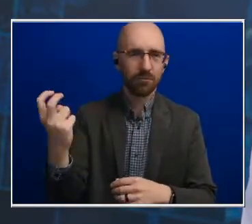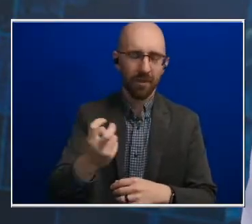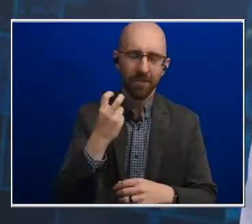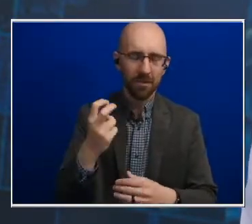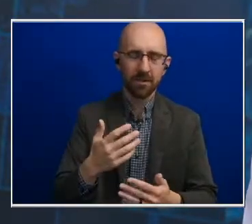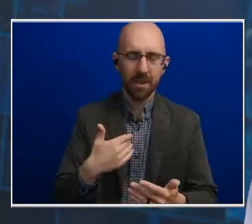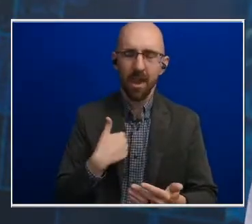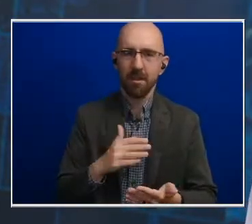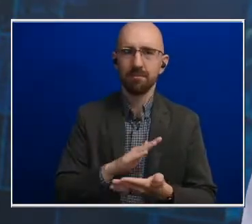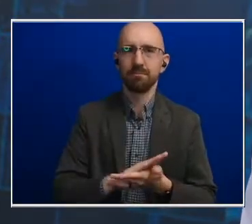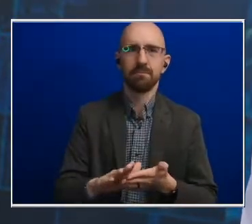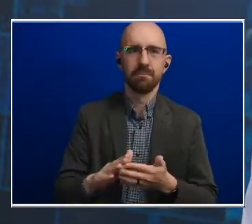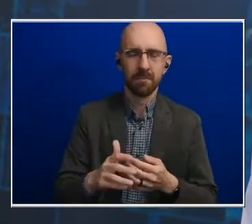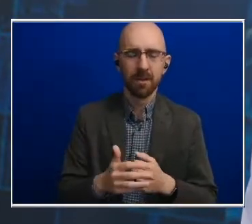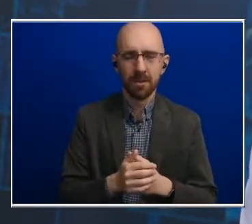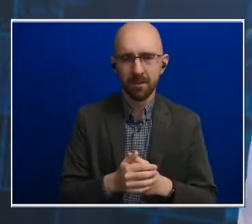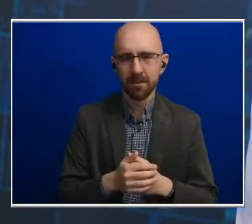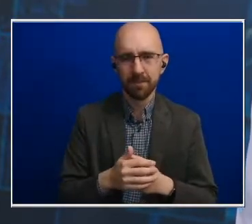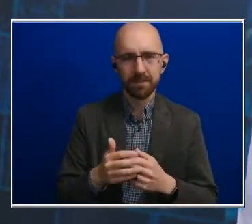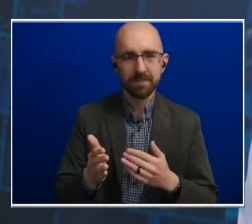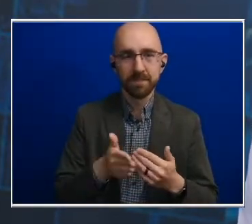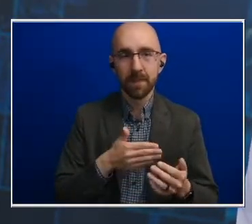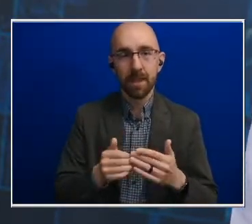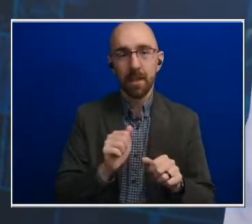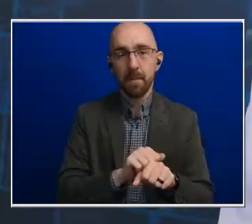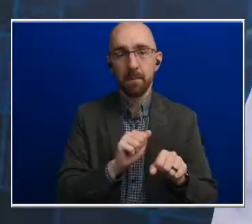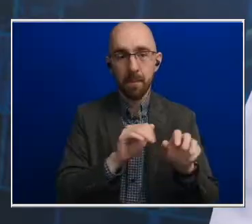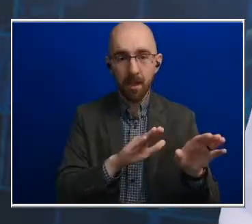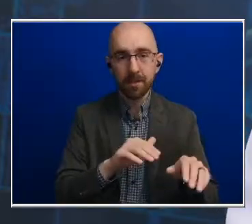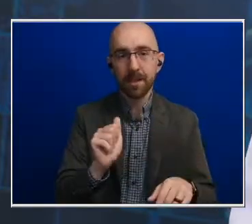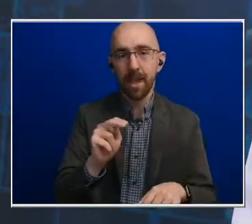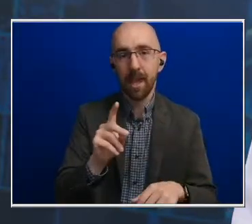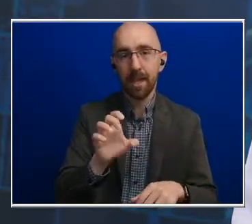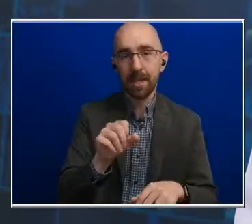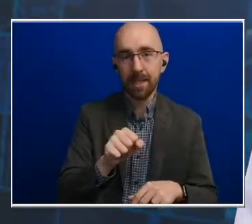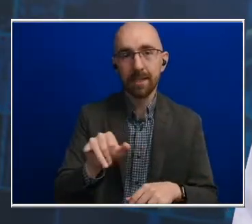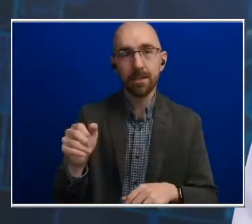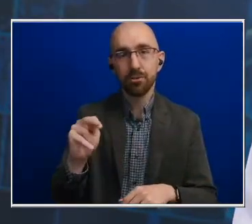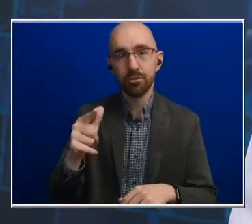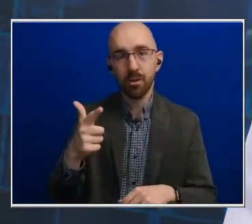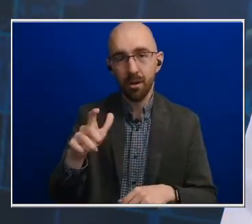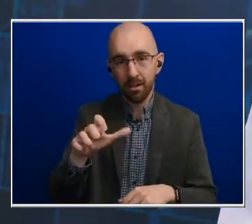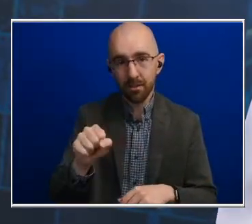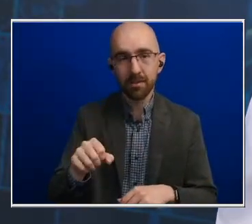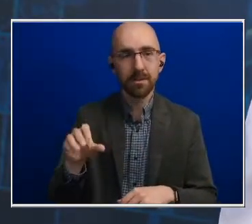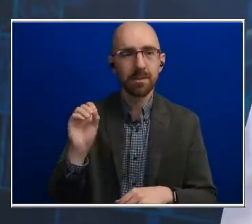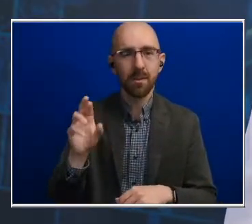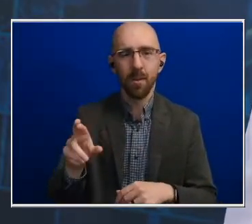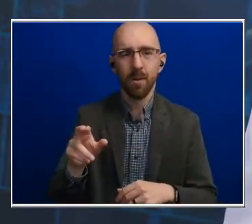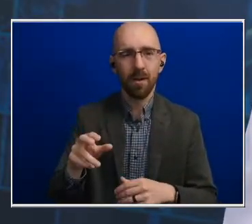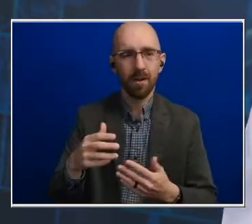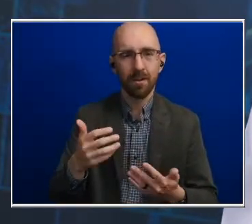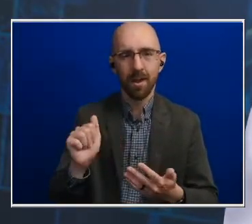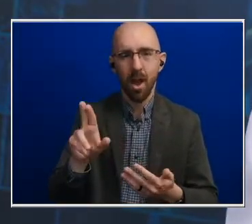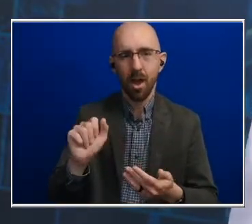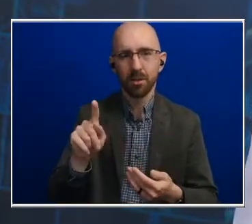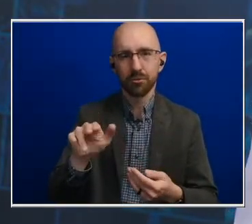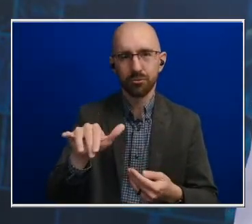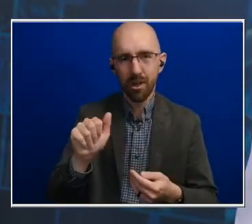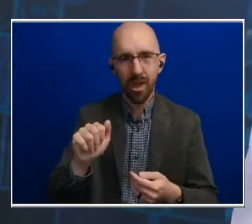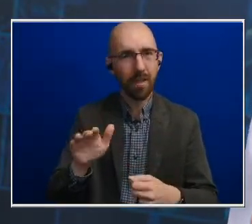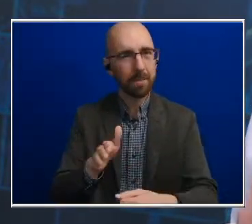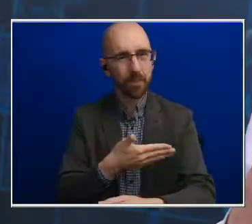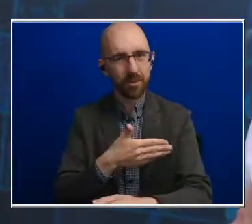know, whether it's the mountains in the Andes or the jungles in the Amazon, or it's been Austria. The music is so